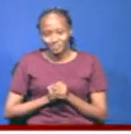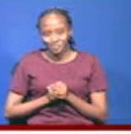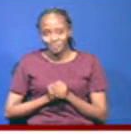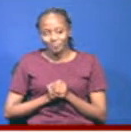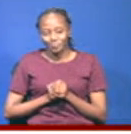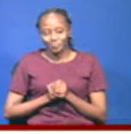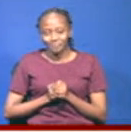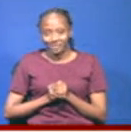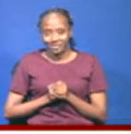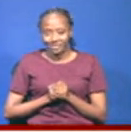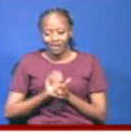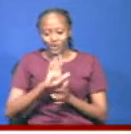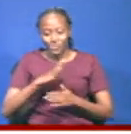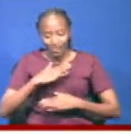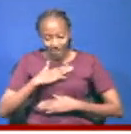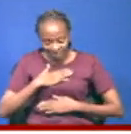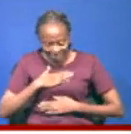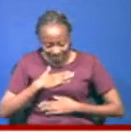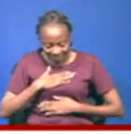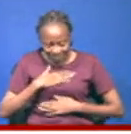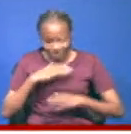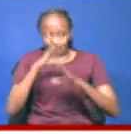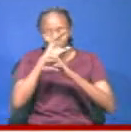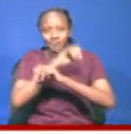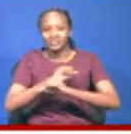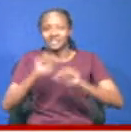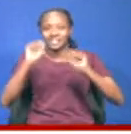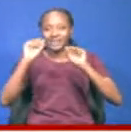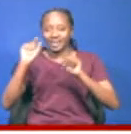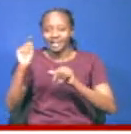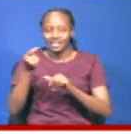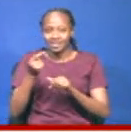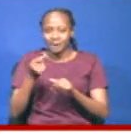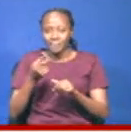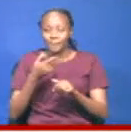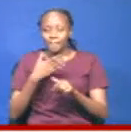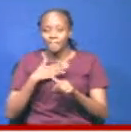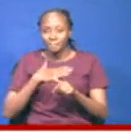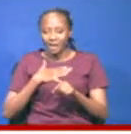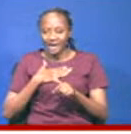Your Excellency, President Kenyatta, my dear brother,